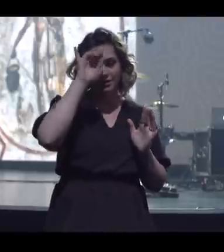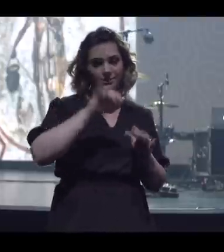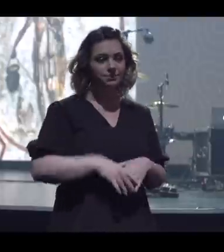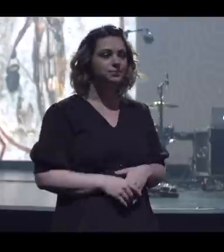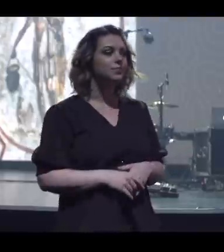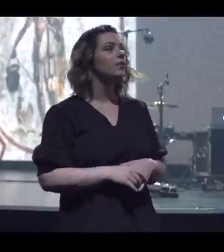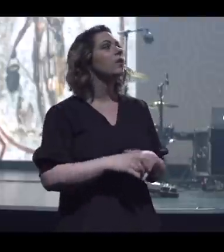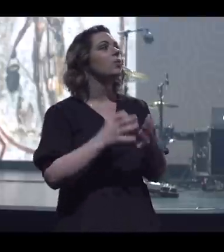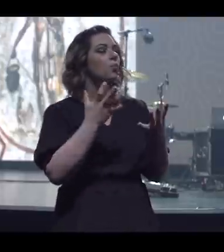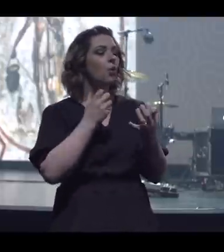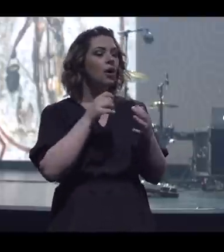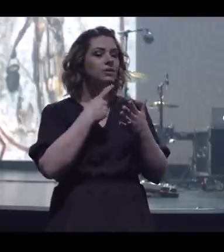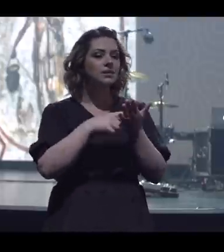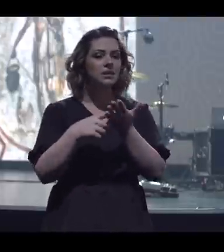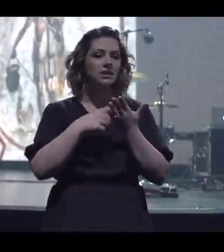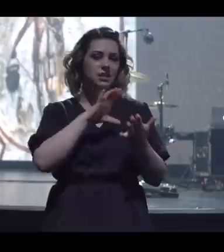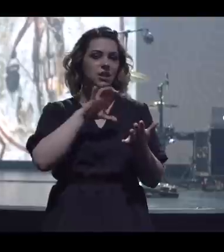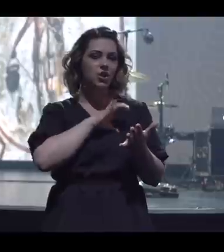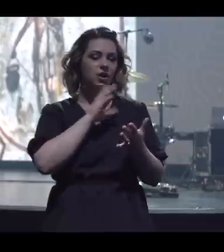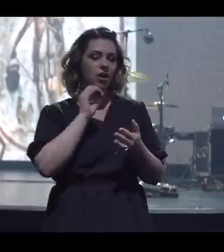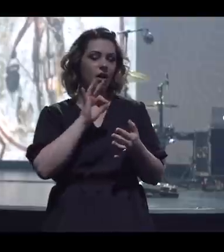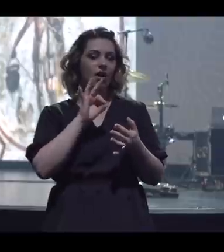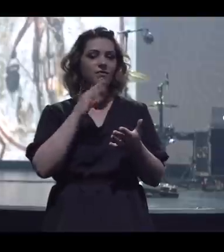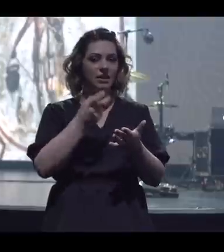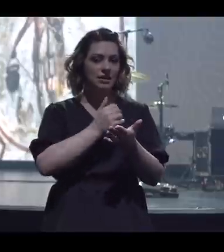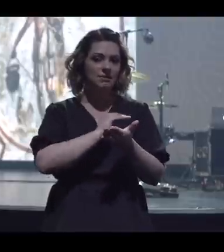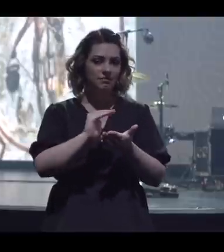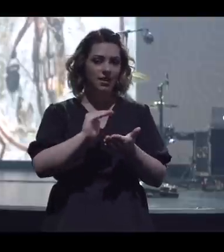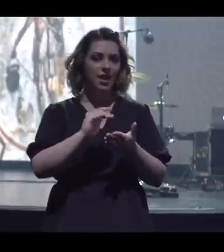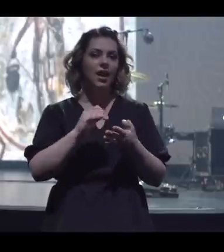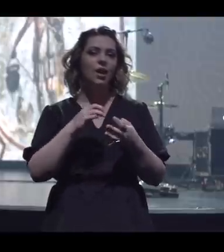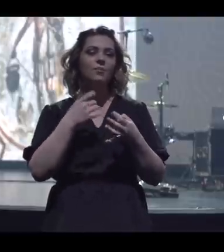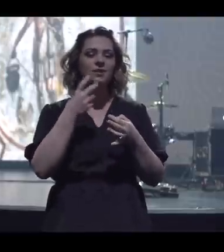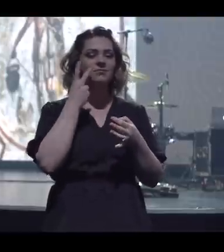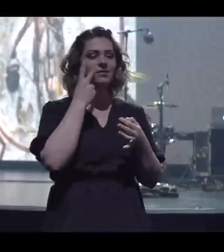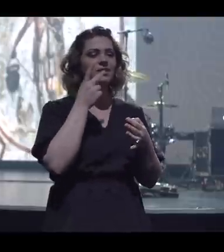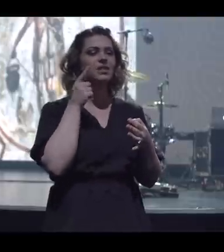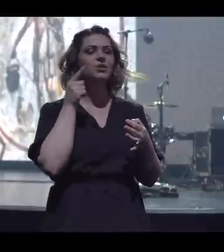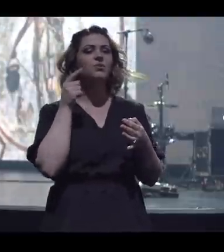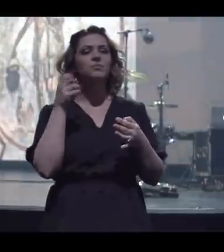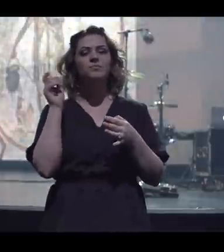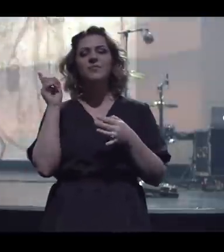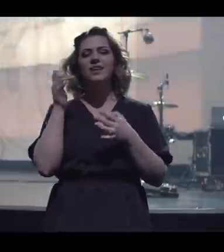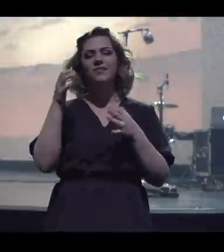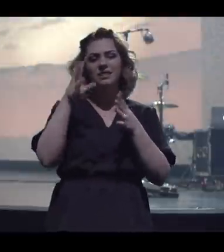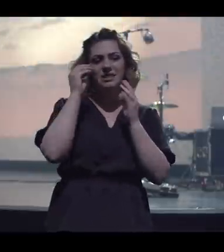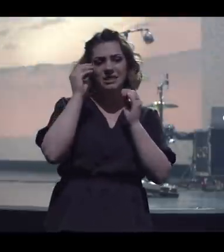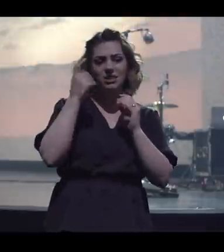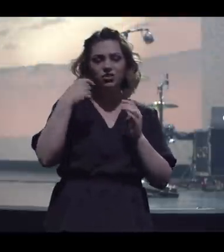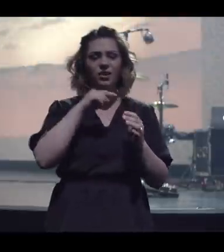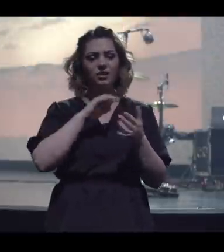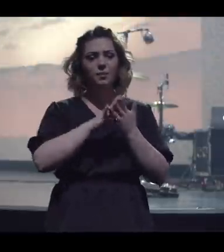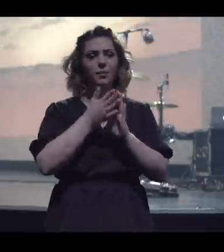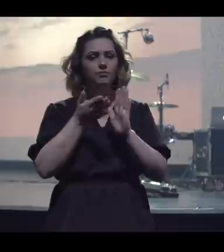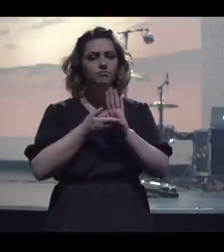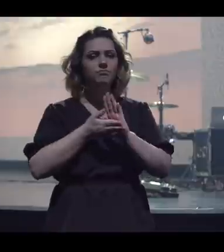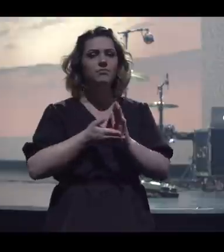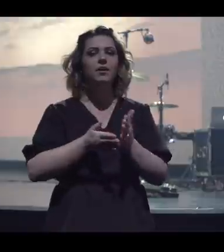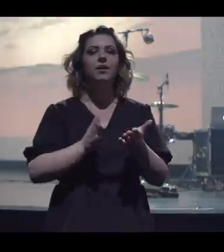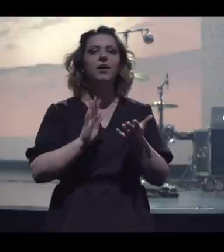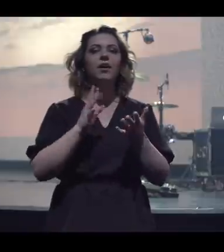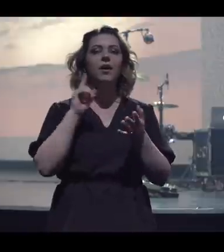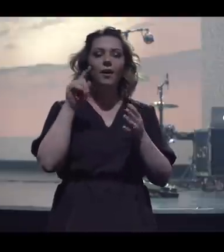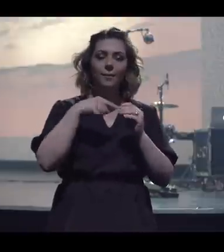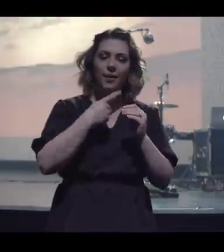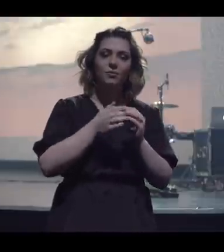guy and what he has to teach us about being a good Christian. And I'll tell you why that's so important to